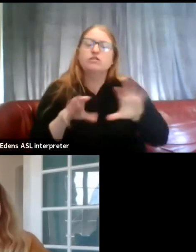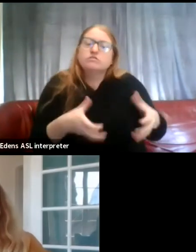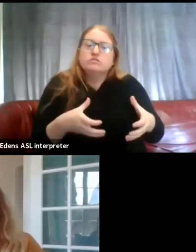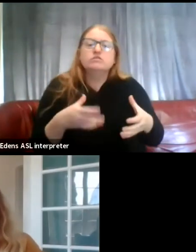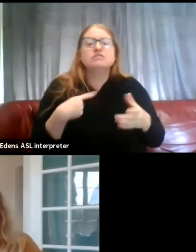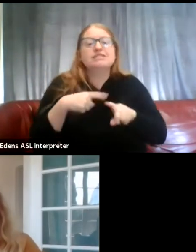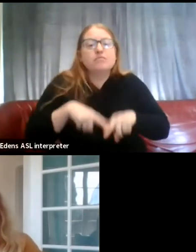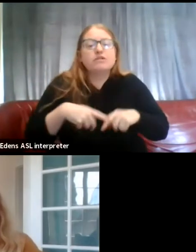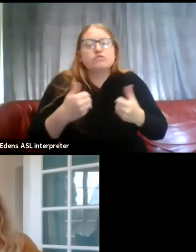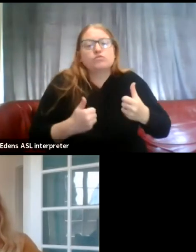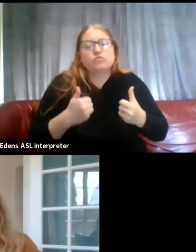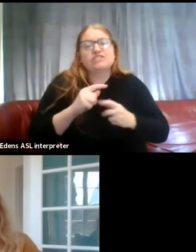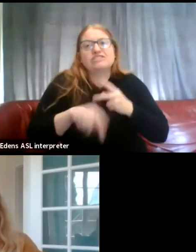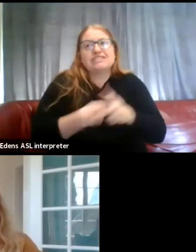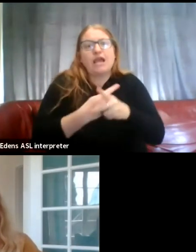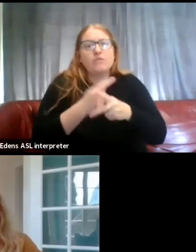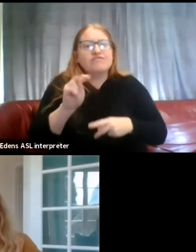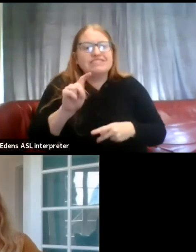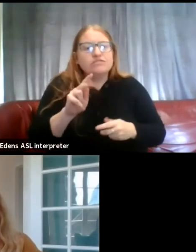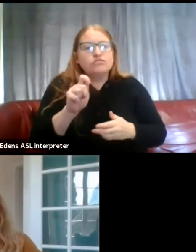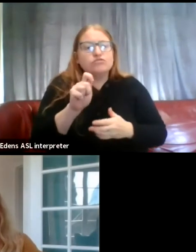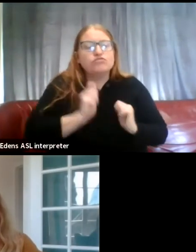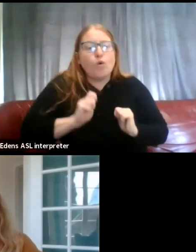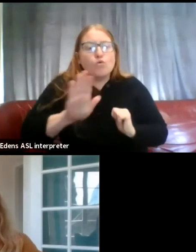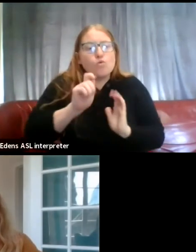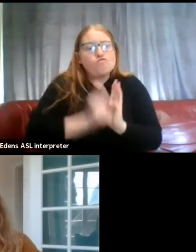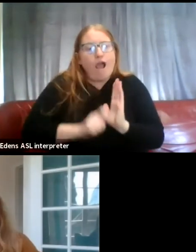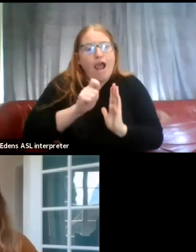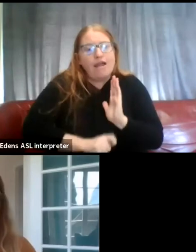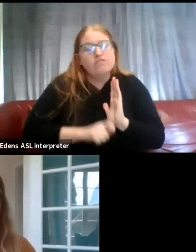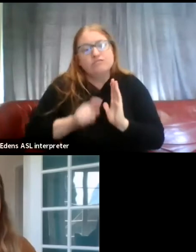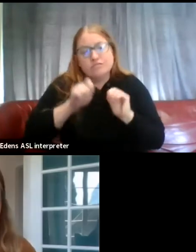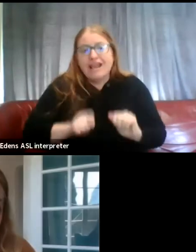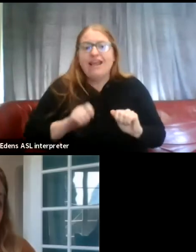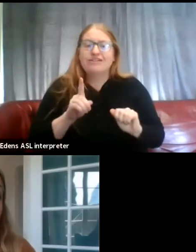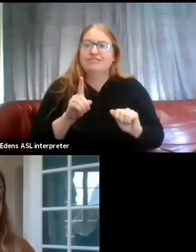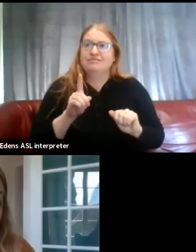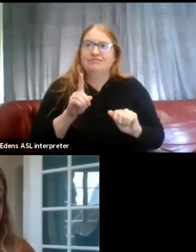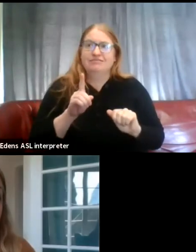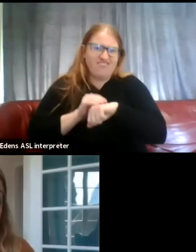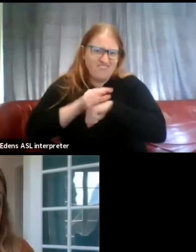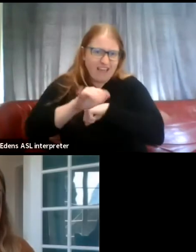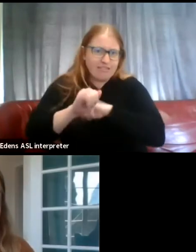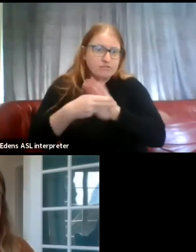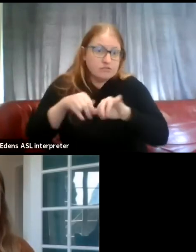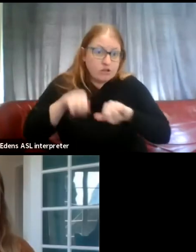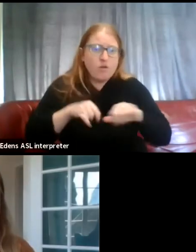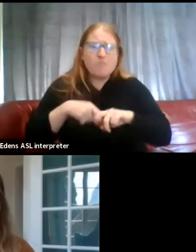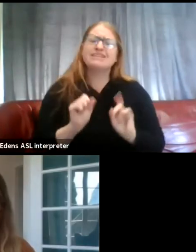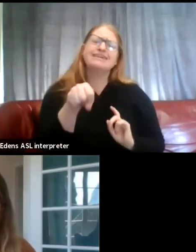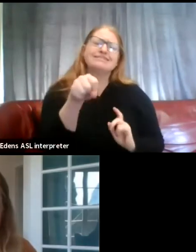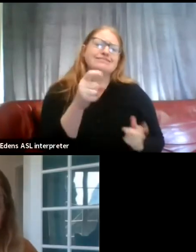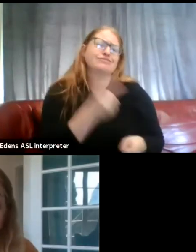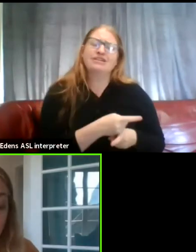depending on the kind of show you're writing, that you can do something that's about the stereotype. But yes,